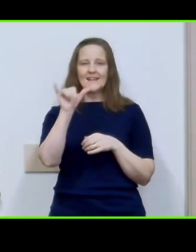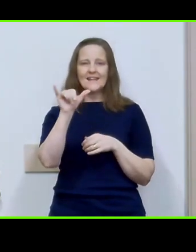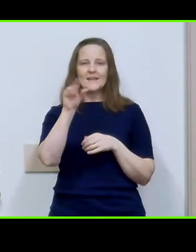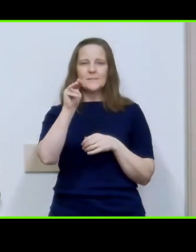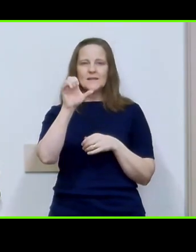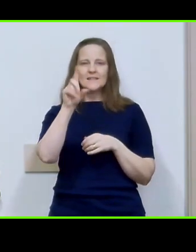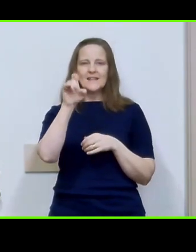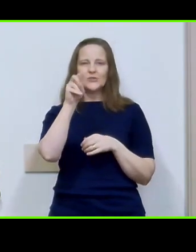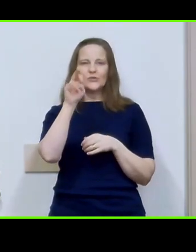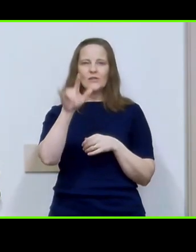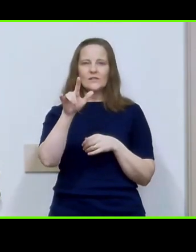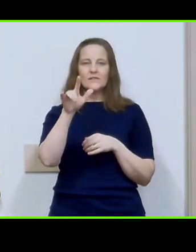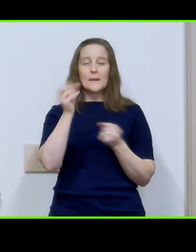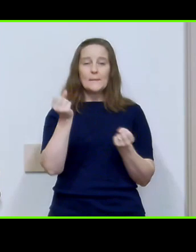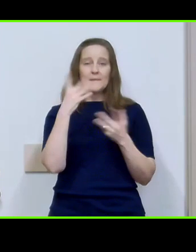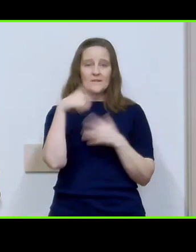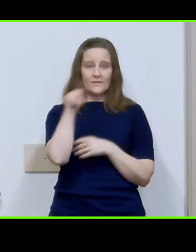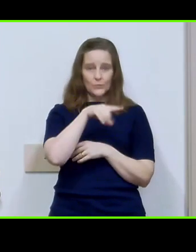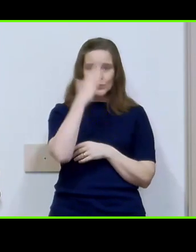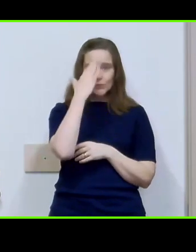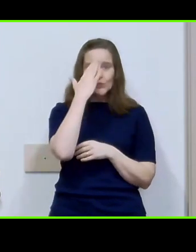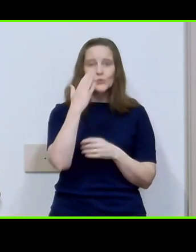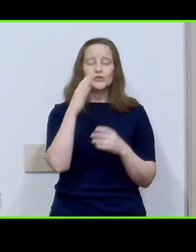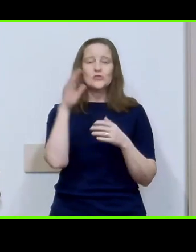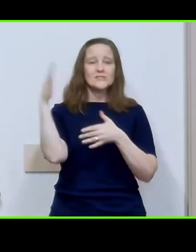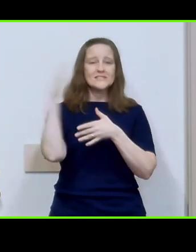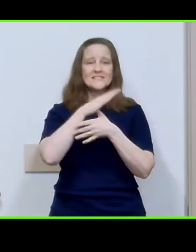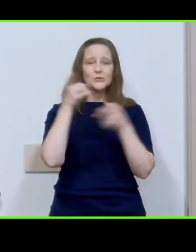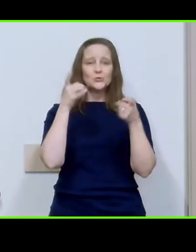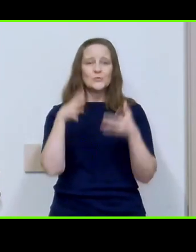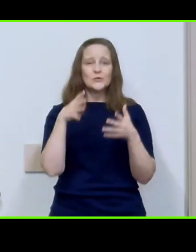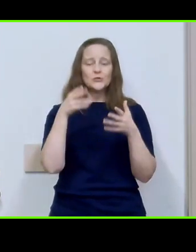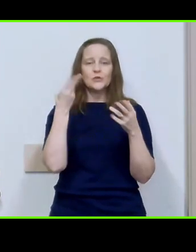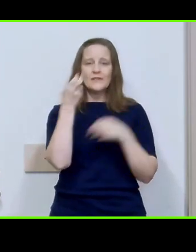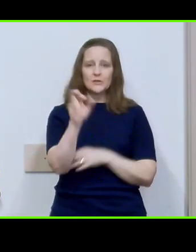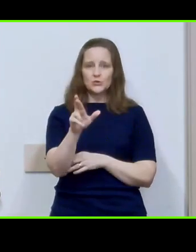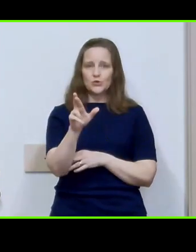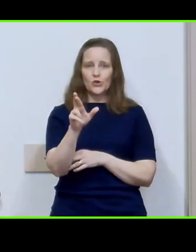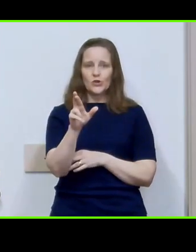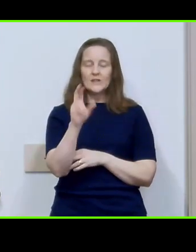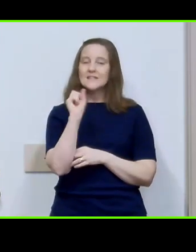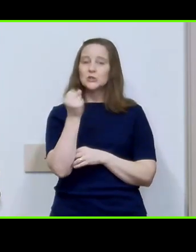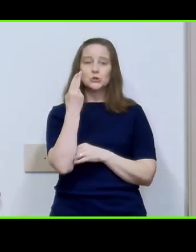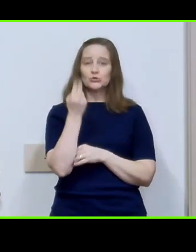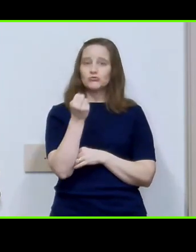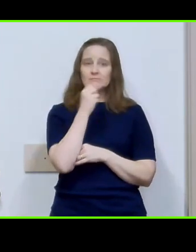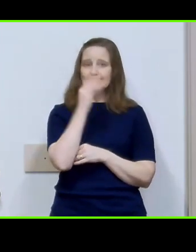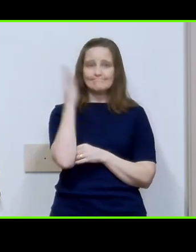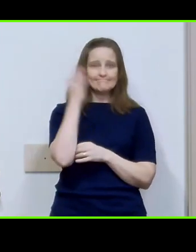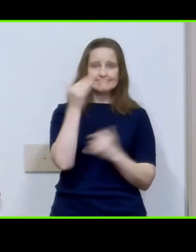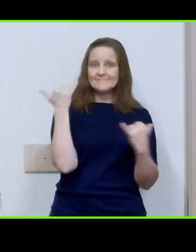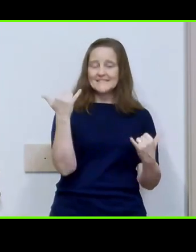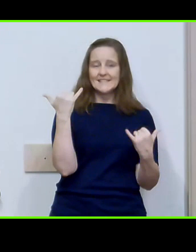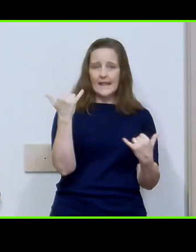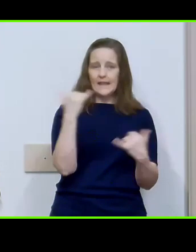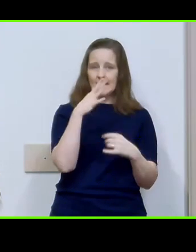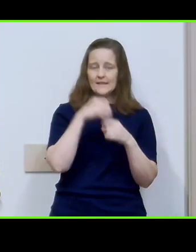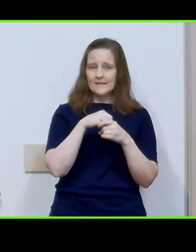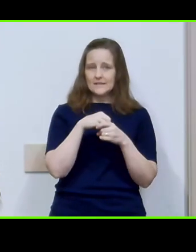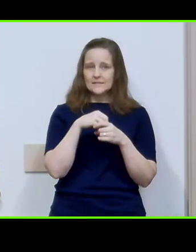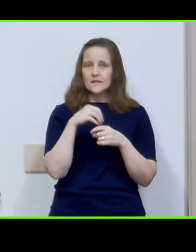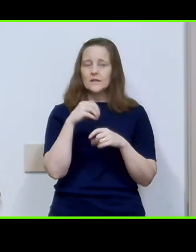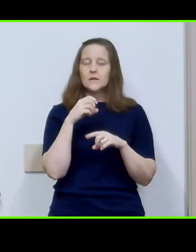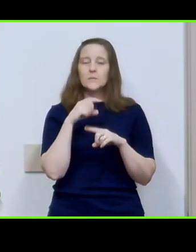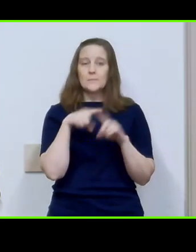of you know Katie. She's our Senior Director of Human Resources. While Katie did not present during this part of the presentation, she's here to